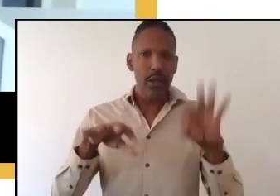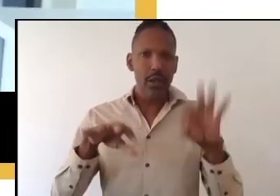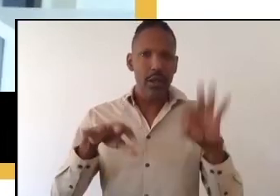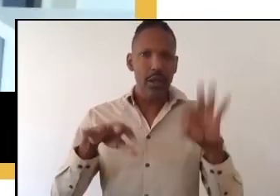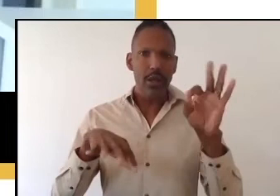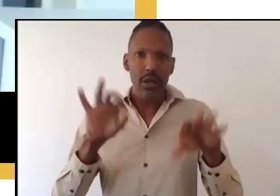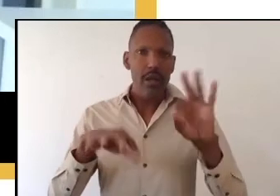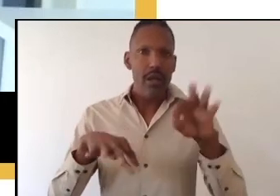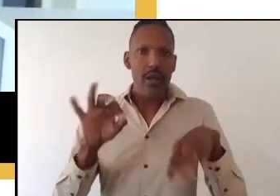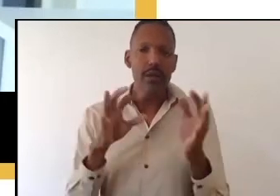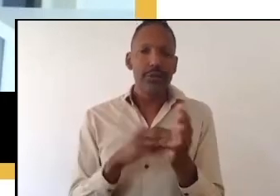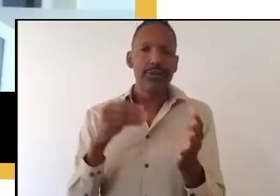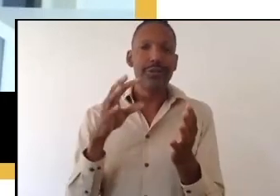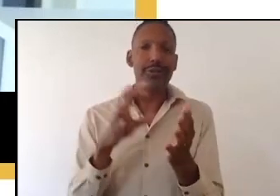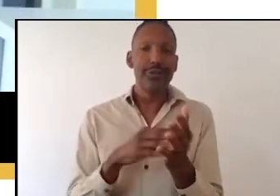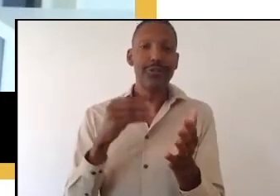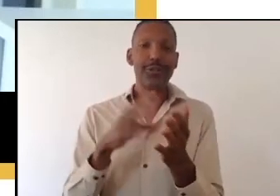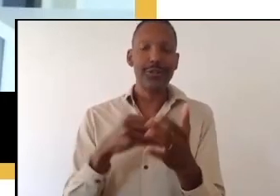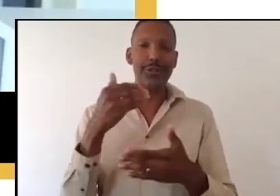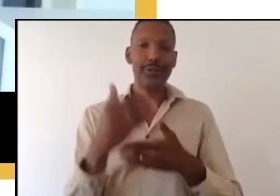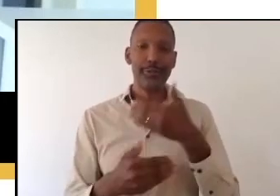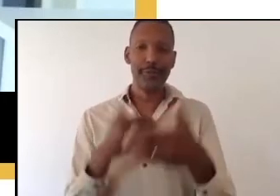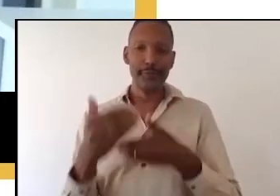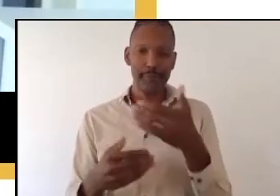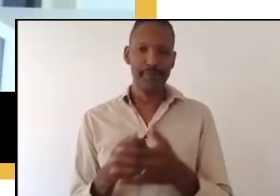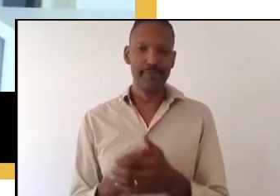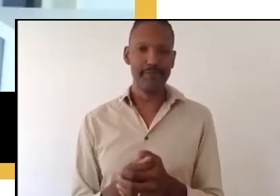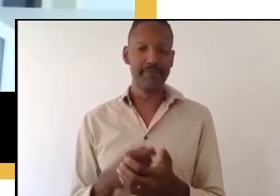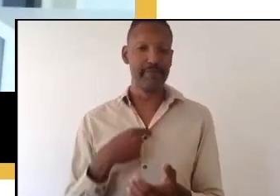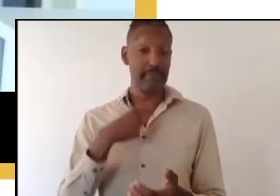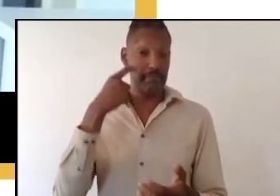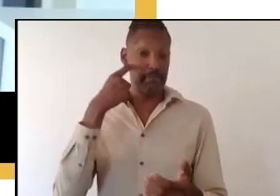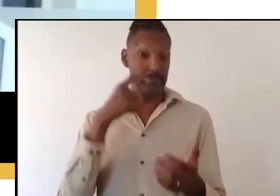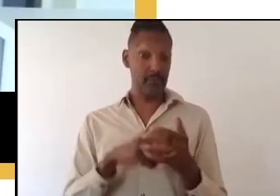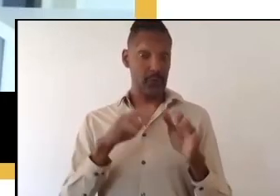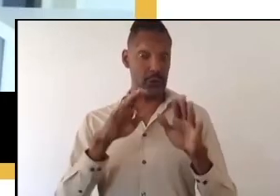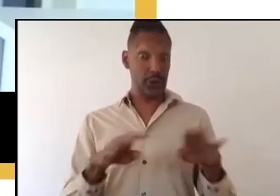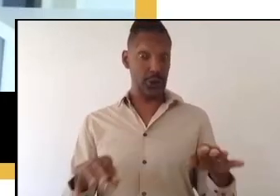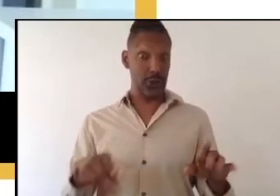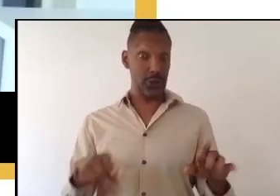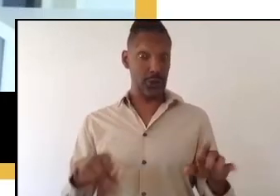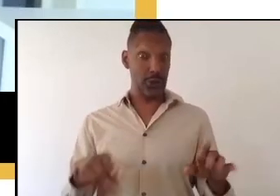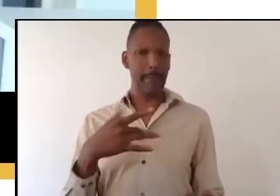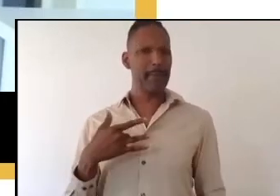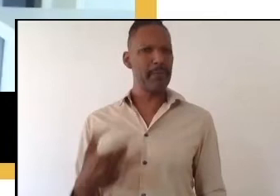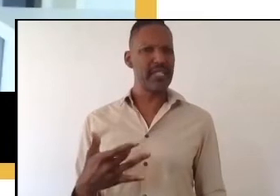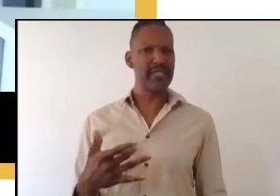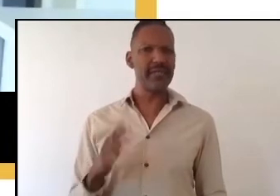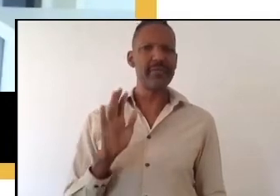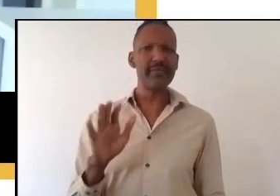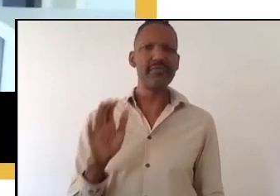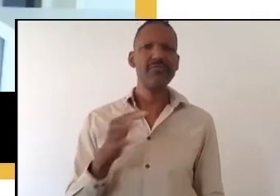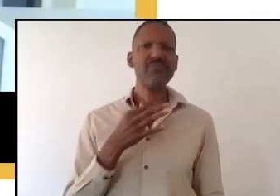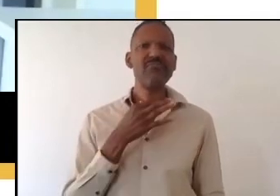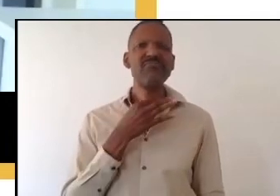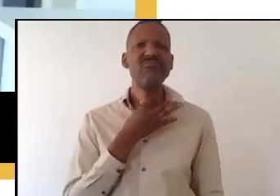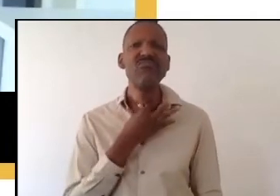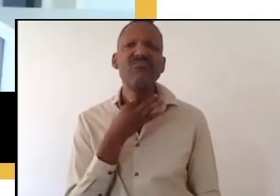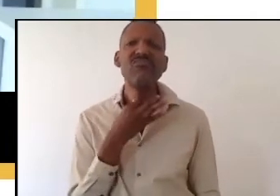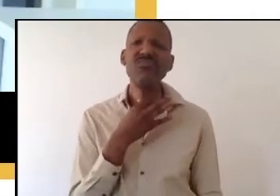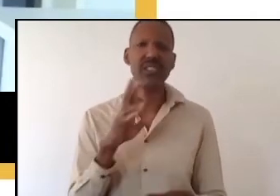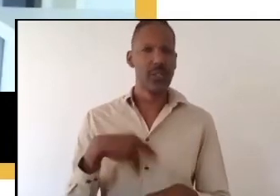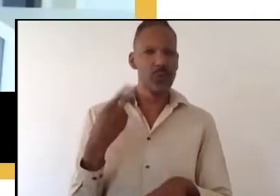discovered that young children are intellectually very curious, and if you present concepts to them